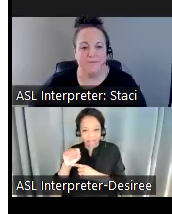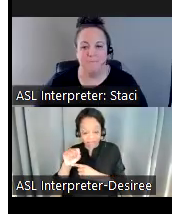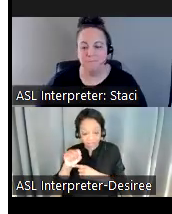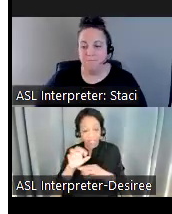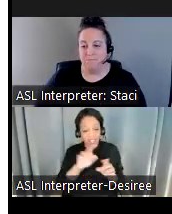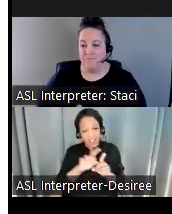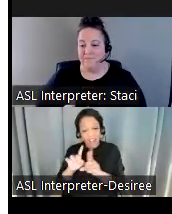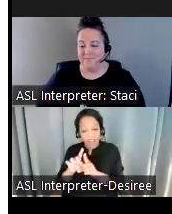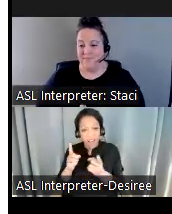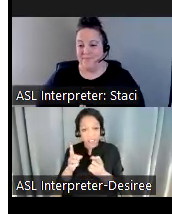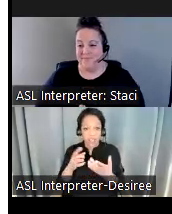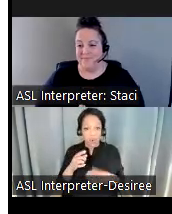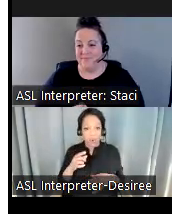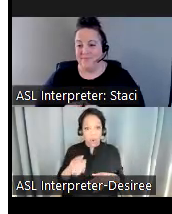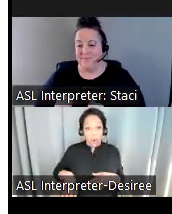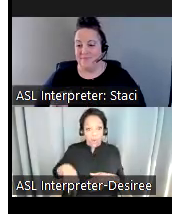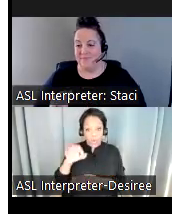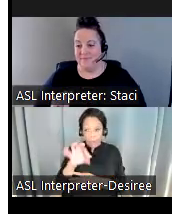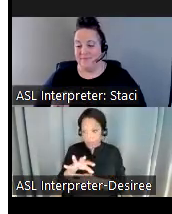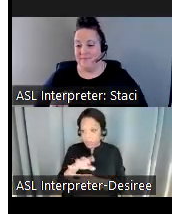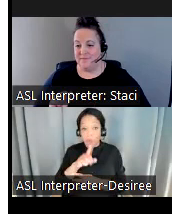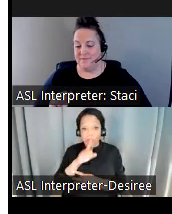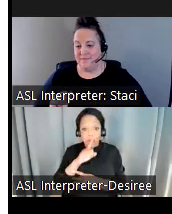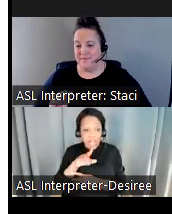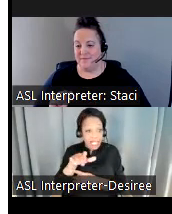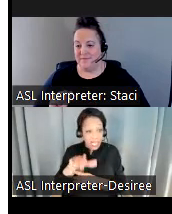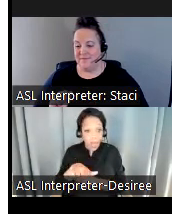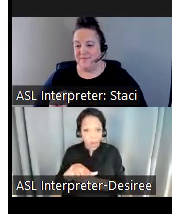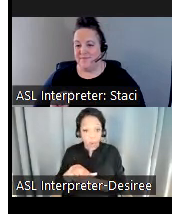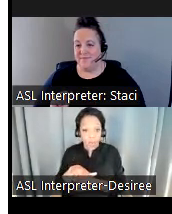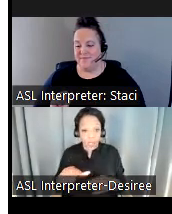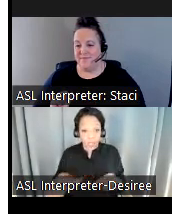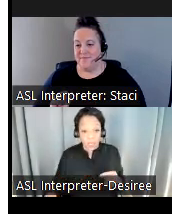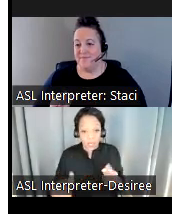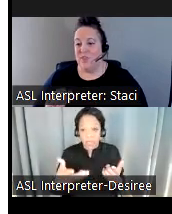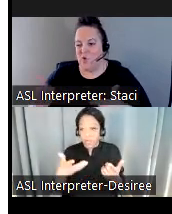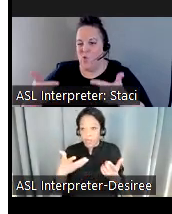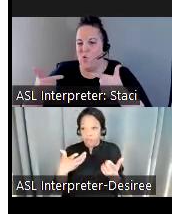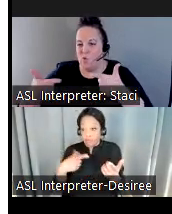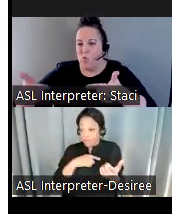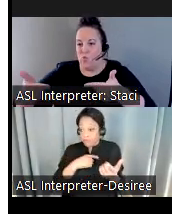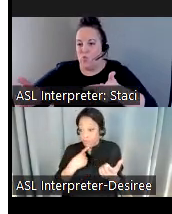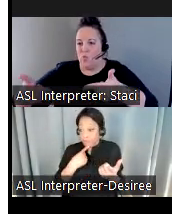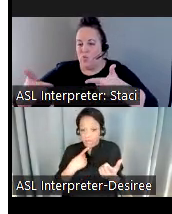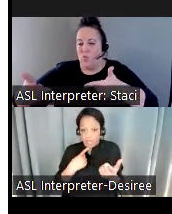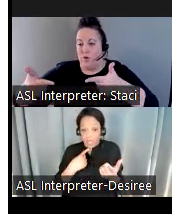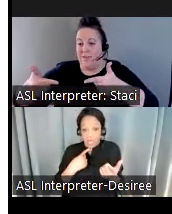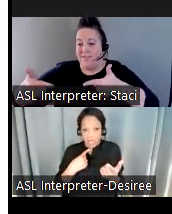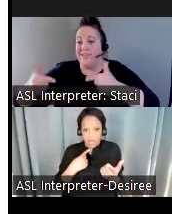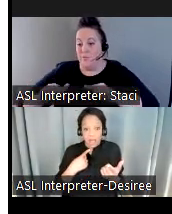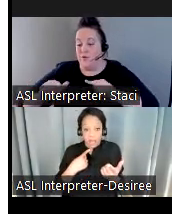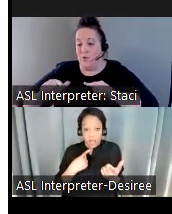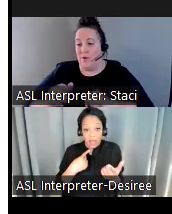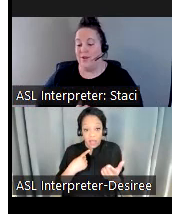And shamefully low, many of us would say. And we just got done saying, hey, more than a third of our kids are on Medicaid, and we also have a